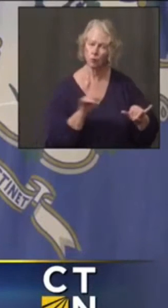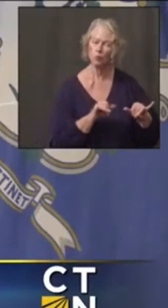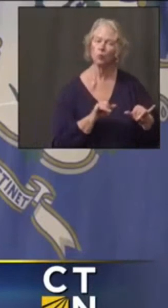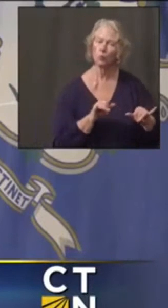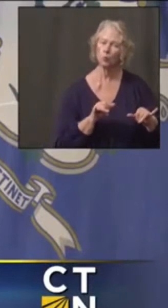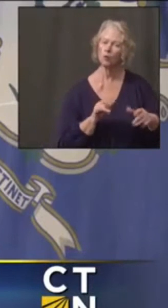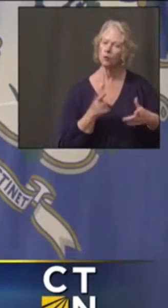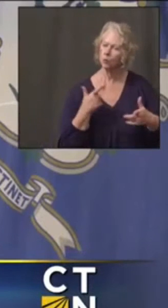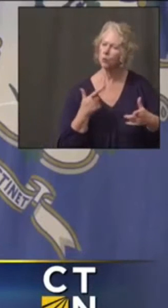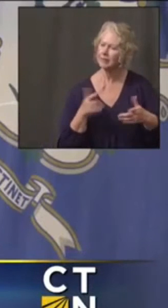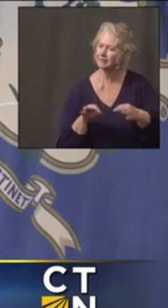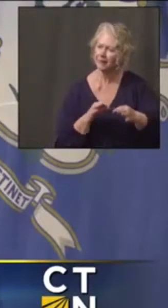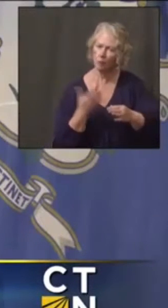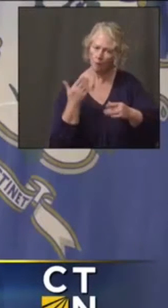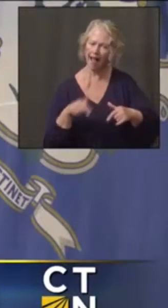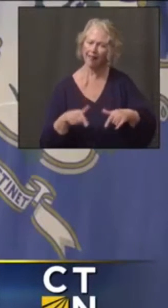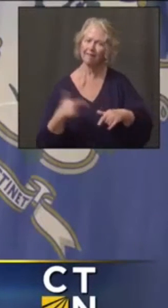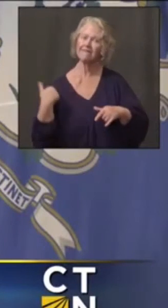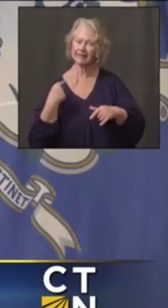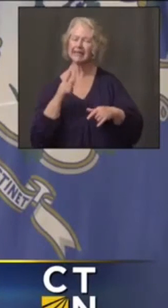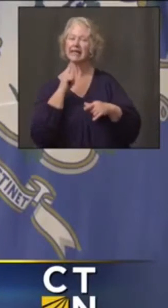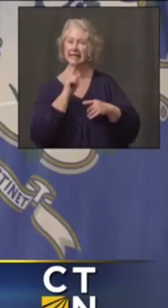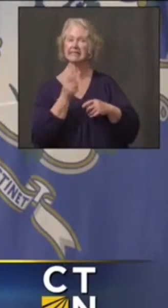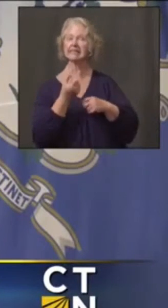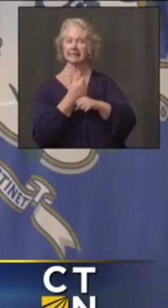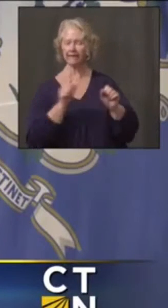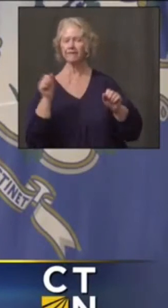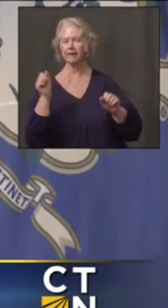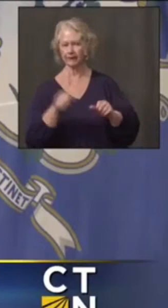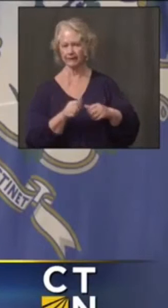to take this vaccine, when it's safe to take this vaccine.